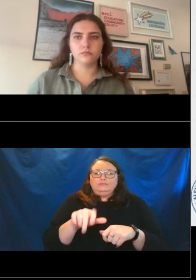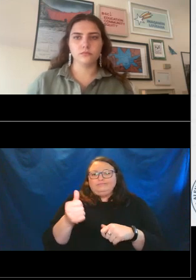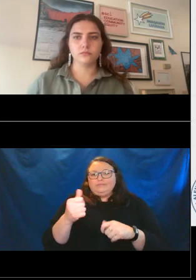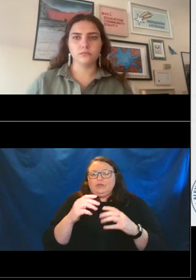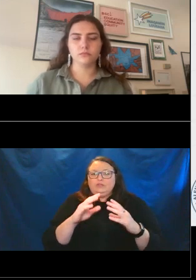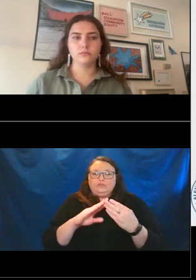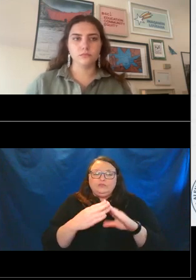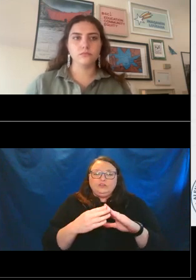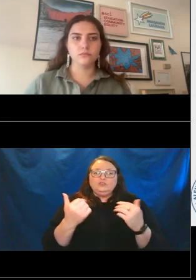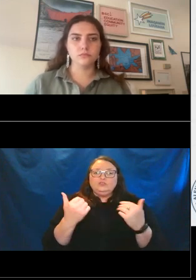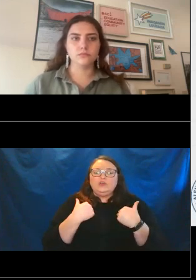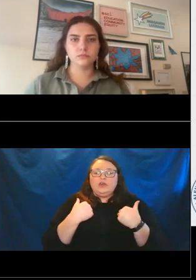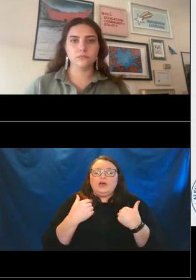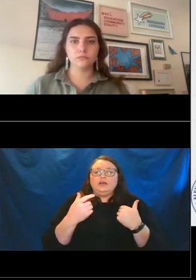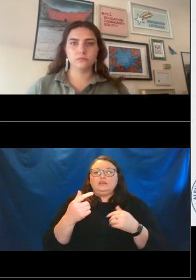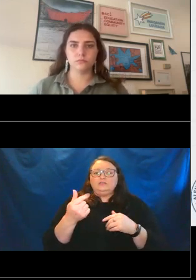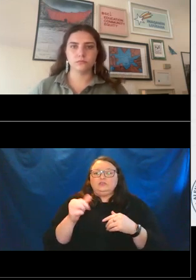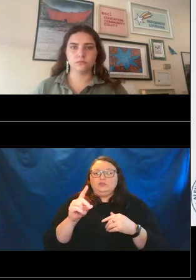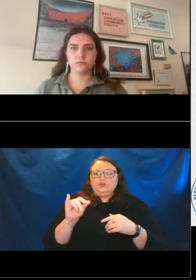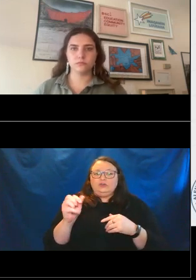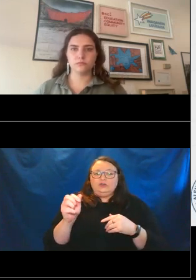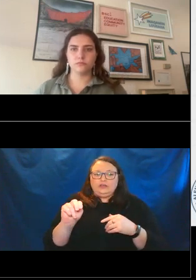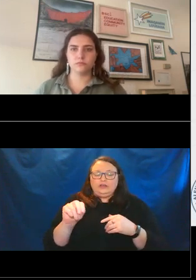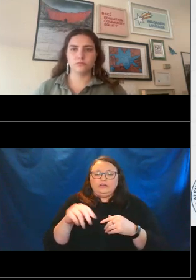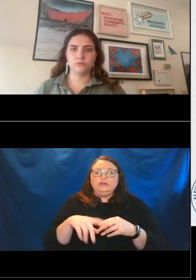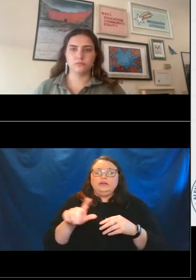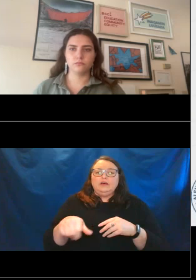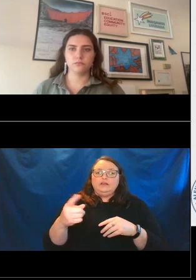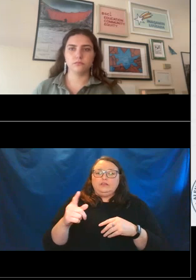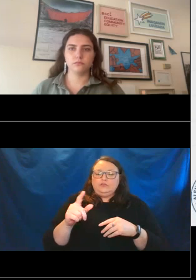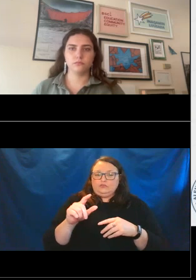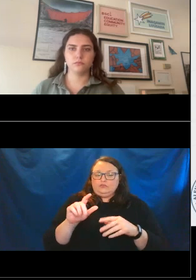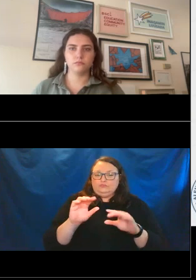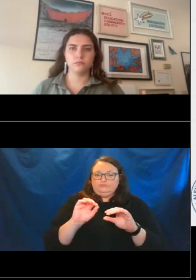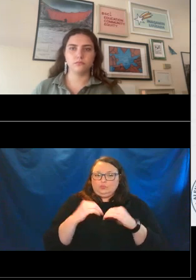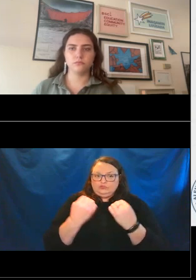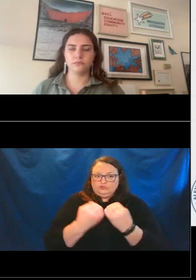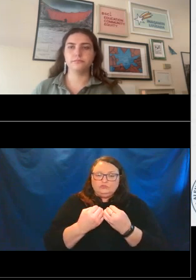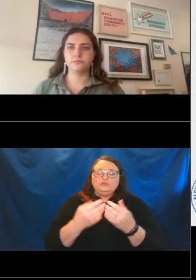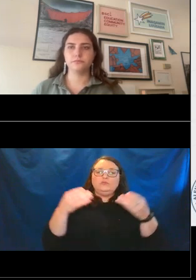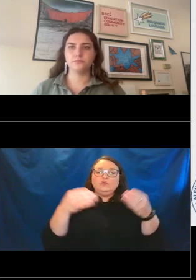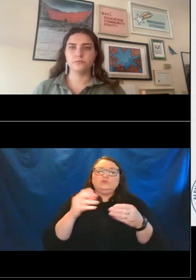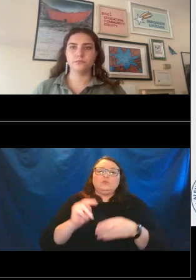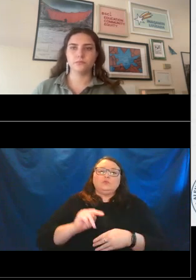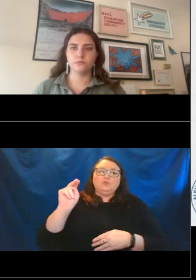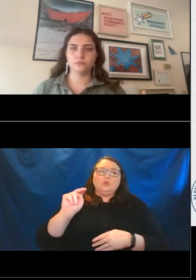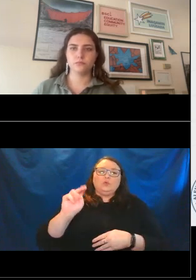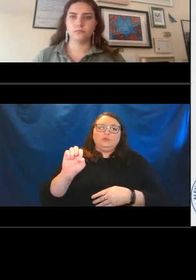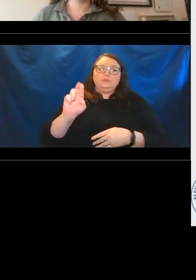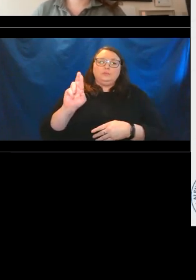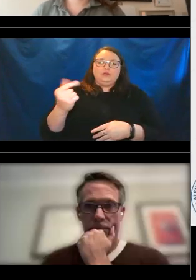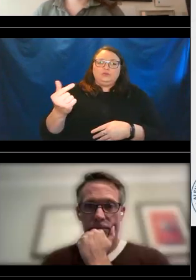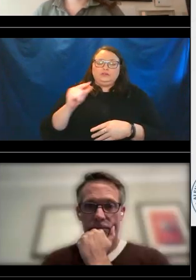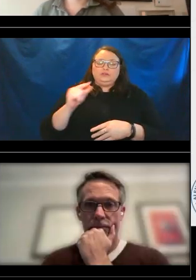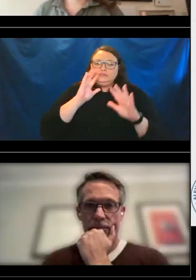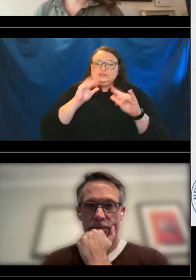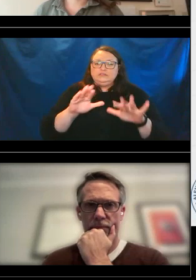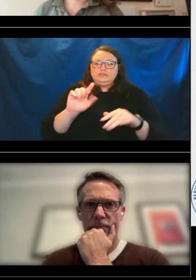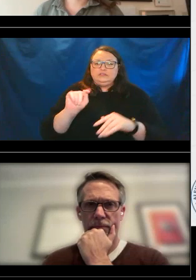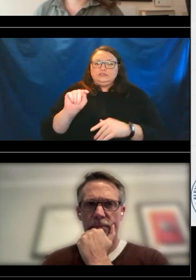Bay Guardians. And then there's Coeric Inc., which represents Northern Bering Sea tribes. And they are looking to identify at least 4 to